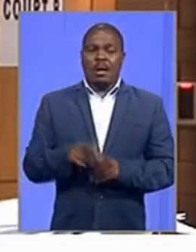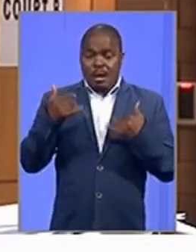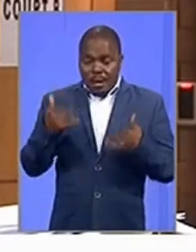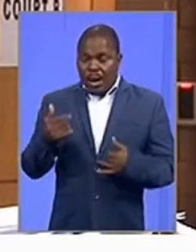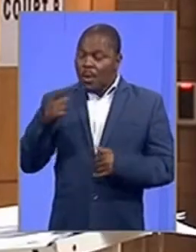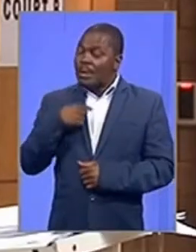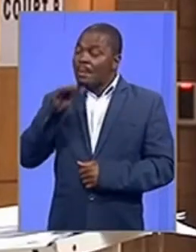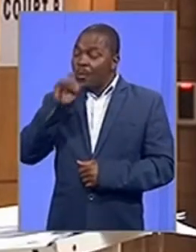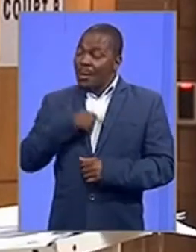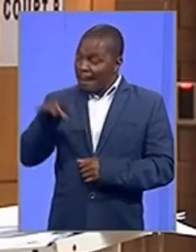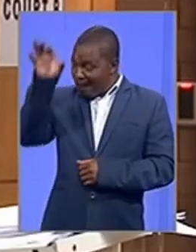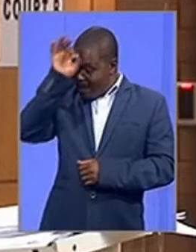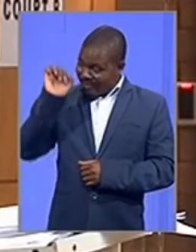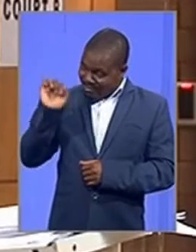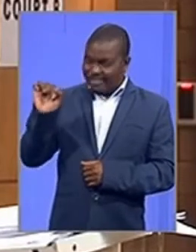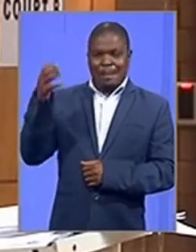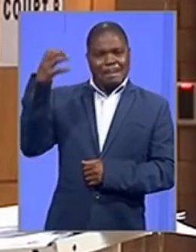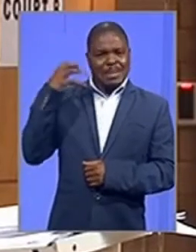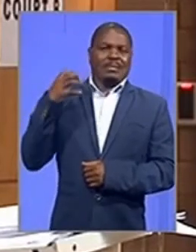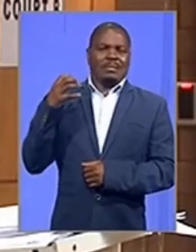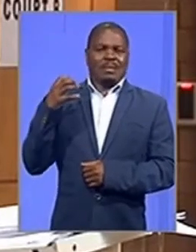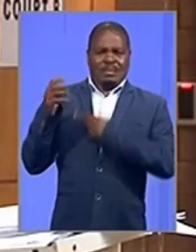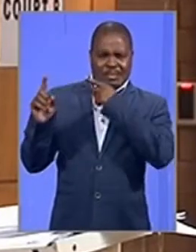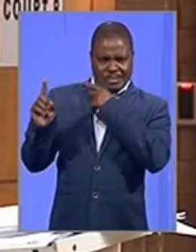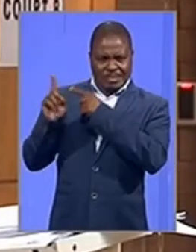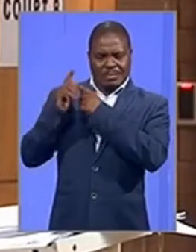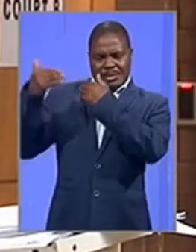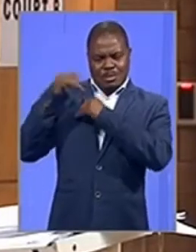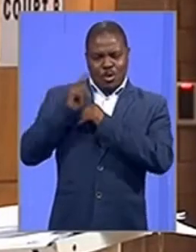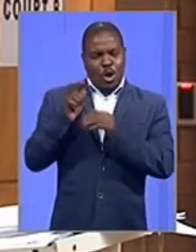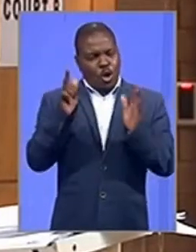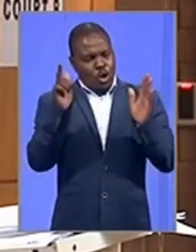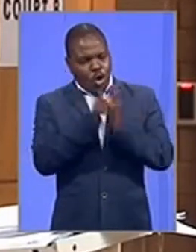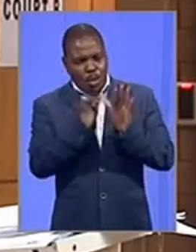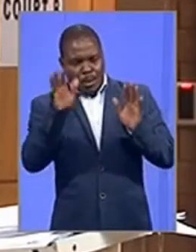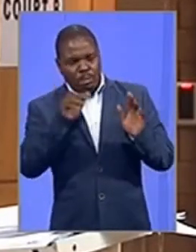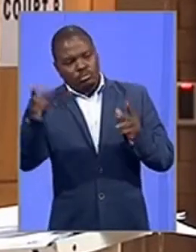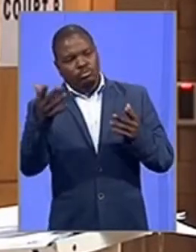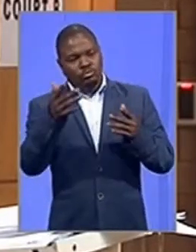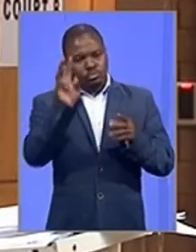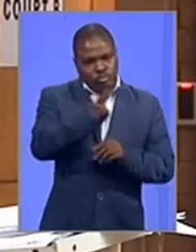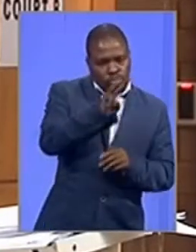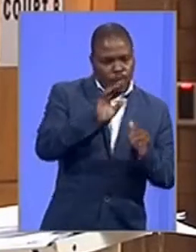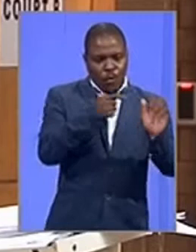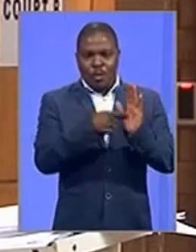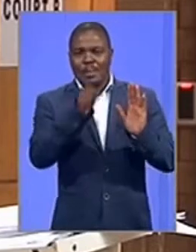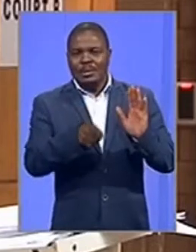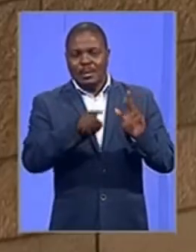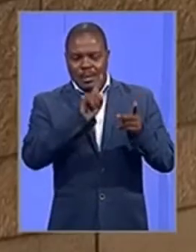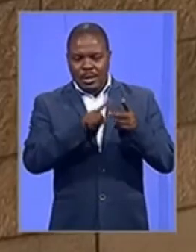speaking the Minister of Police who is tasked with the enforcement of the law. A person who must ensure that the court orders are